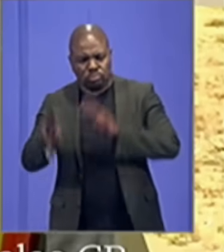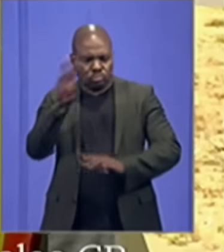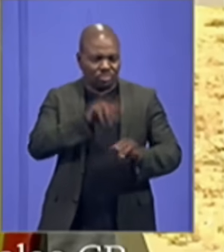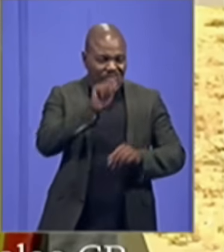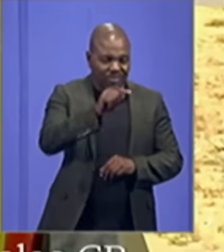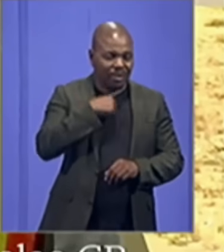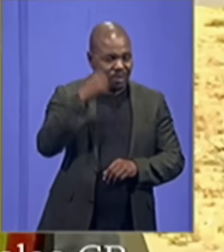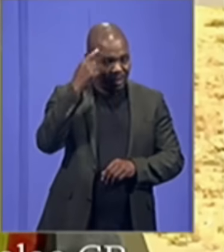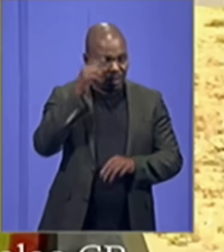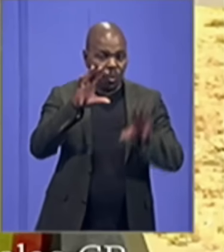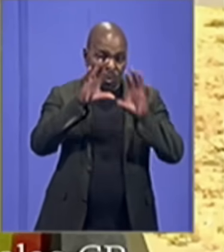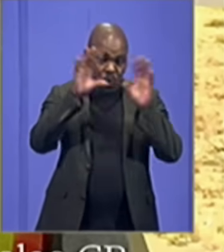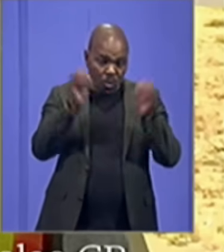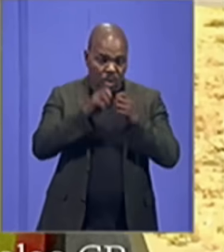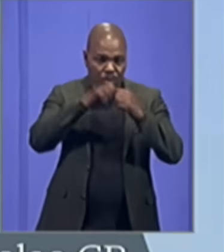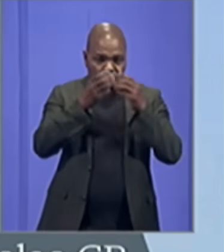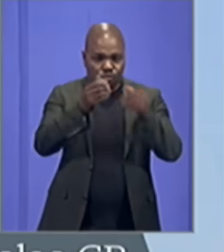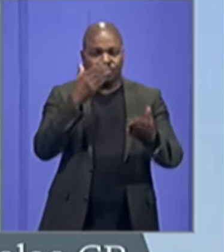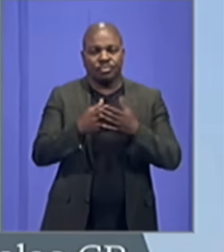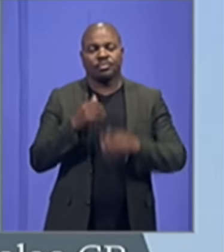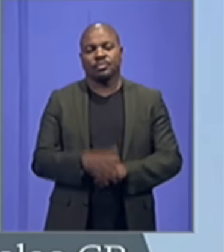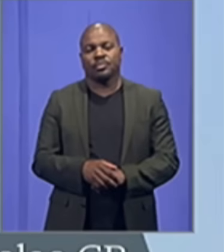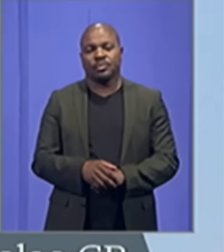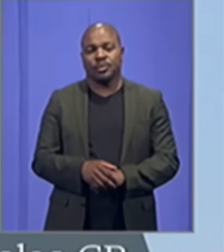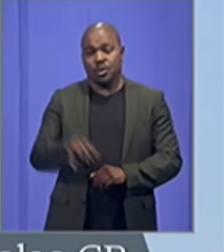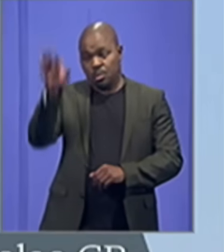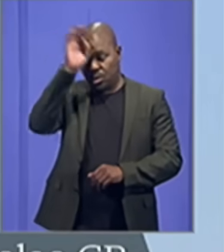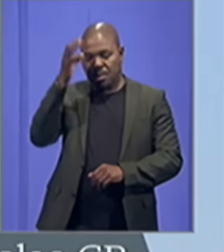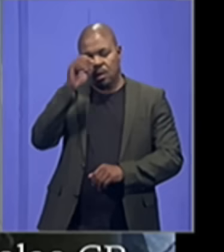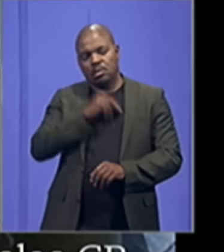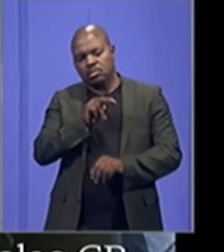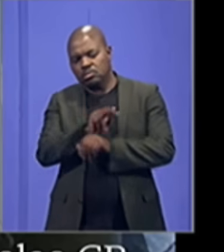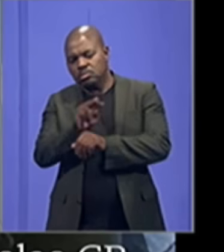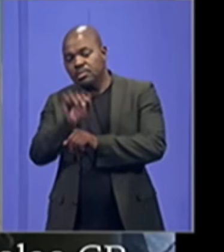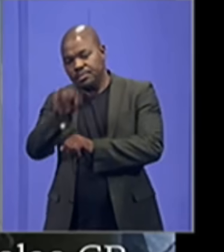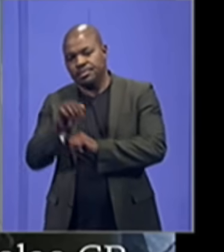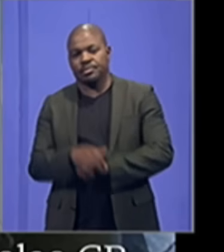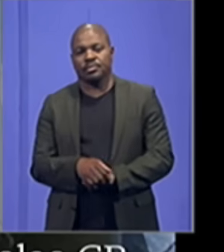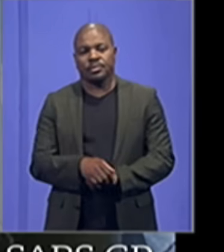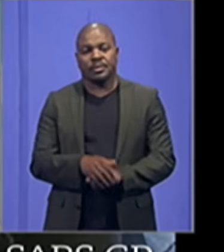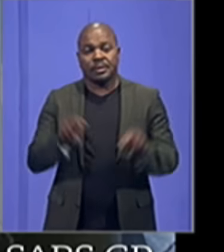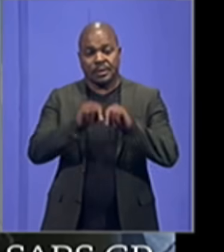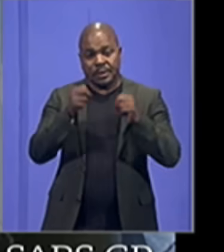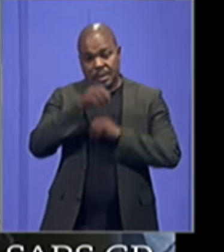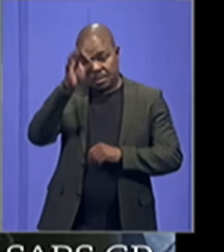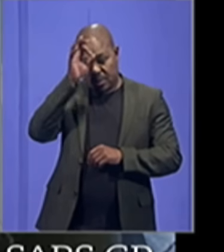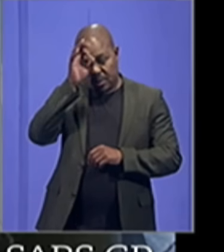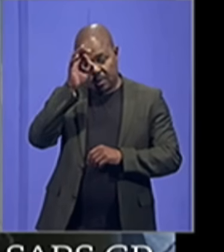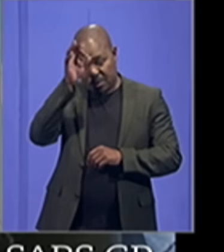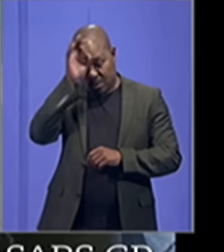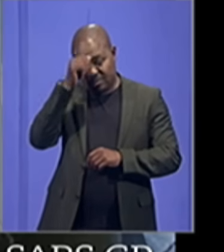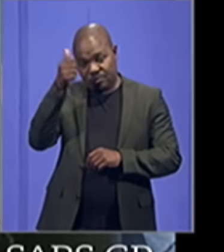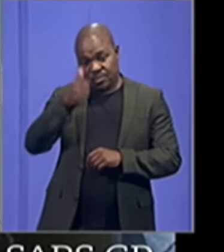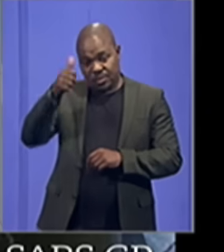re mabaka a o tla ira la magatshola sa ira ha mapodisi are a etse maemo tlhoko. Commissioner of the Police in Gauteng Lieutenant